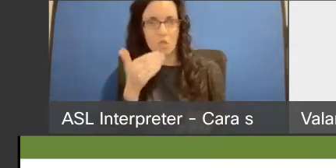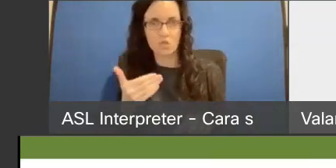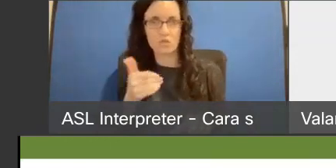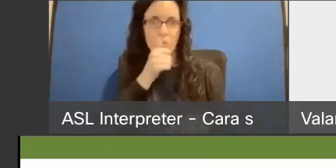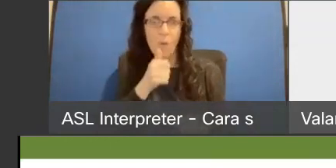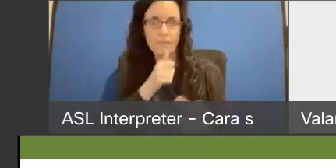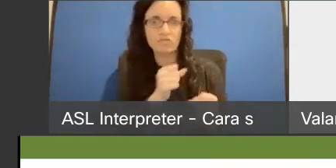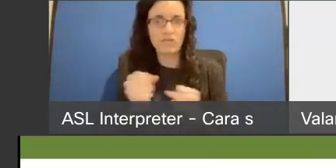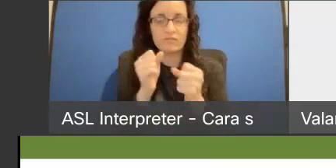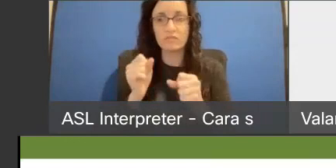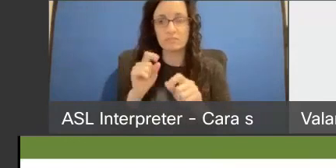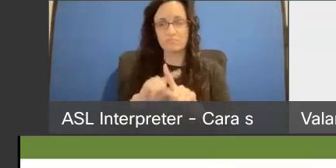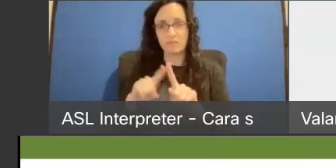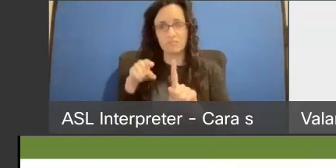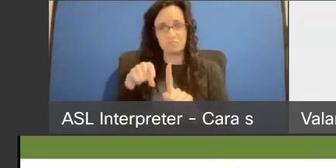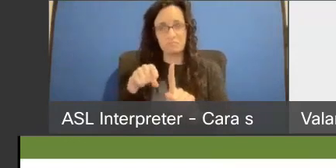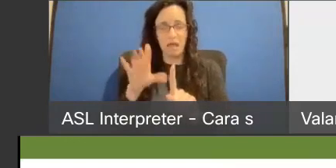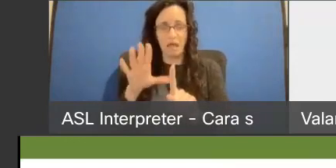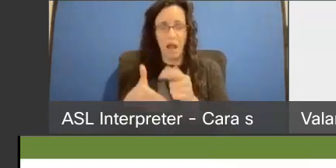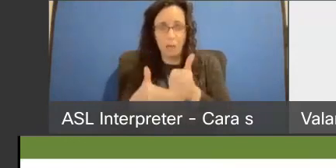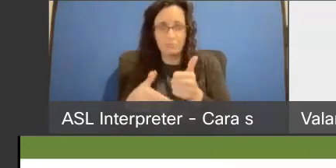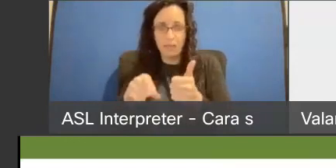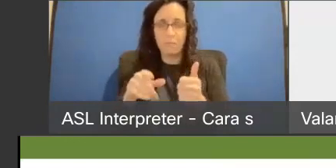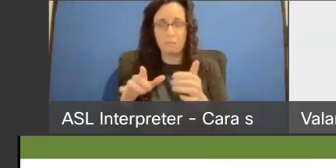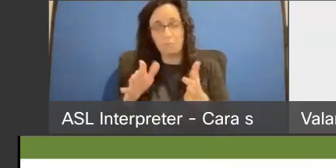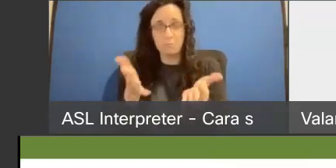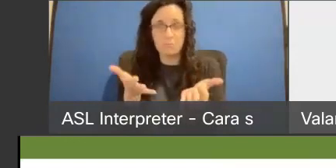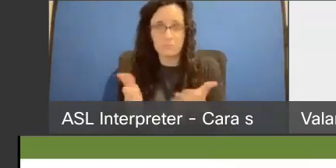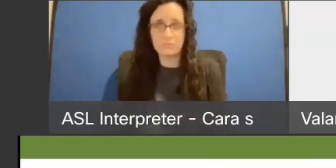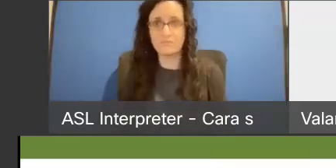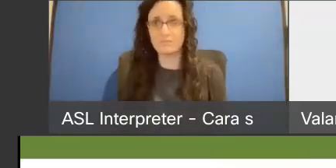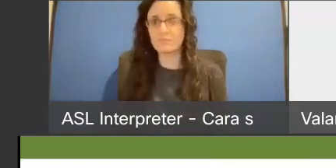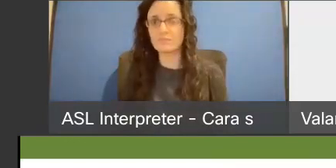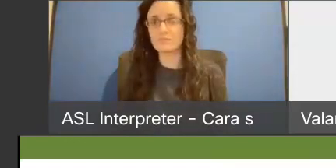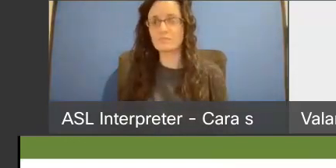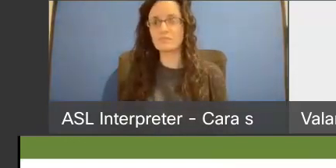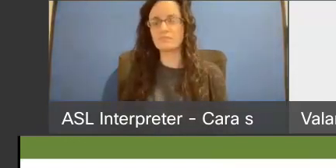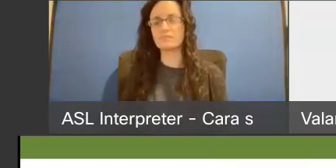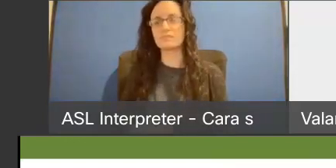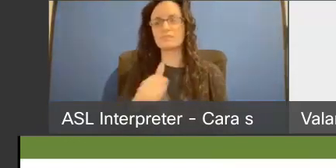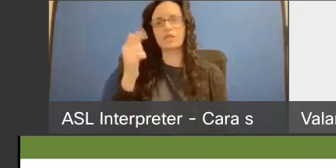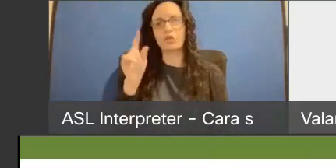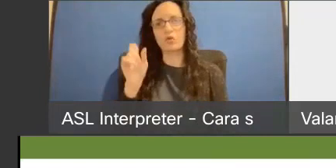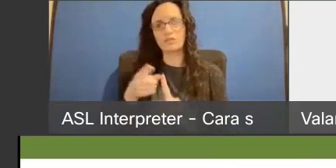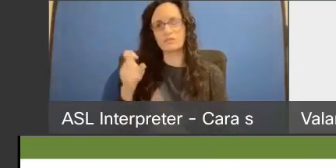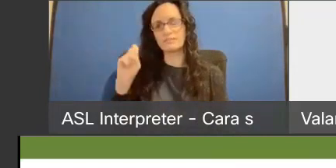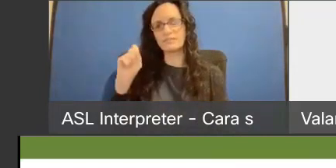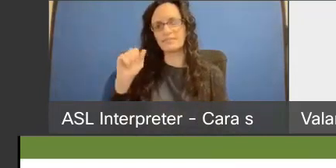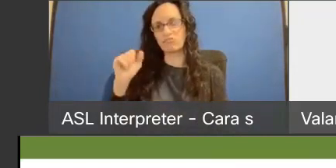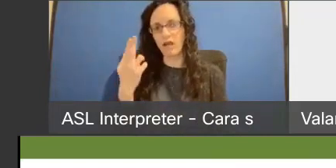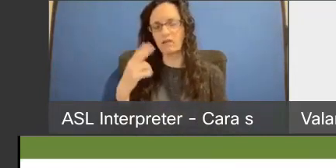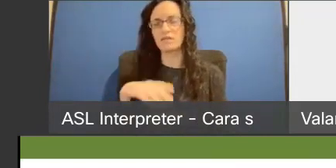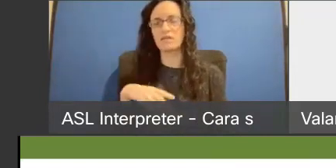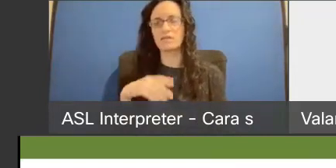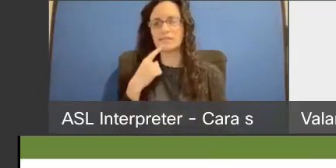way, it's working for them, or they wouldn't keep doing it, right? Yeah. And then another question from Sarah, that it seems that the